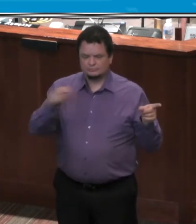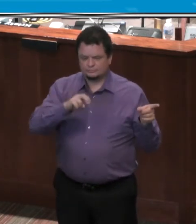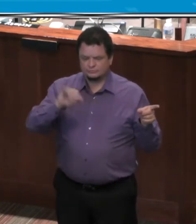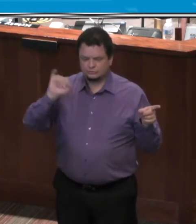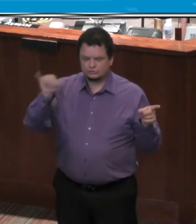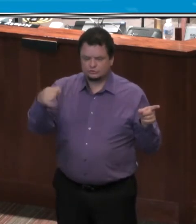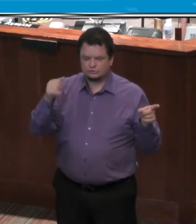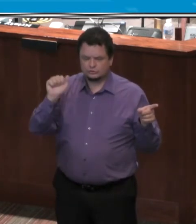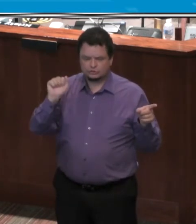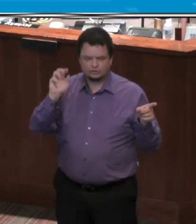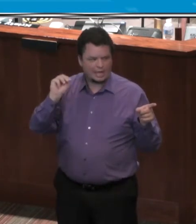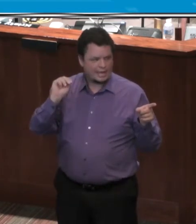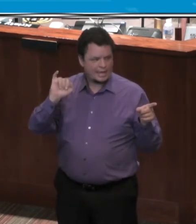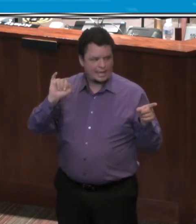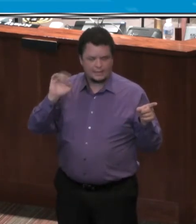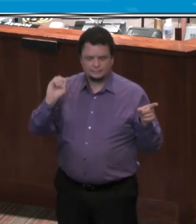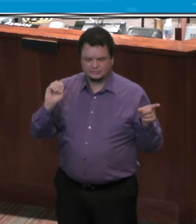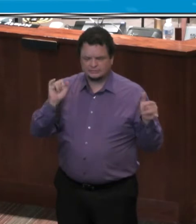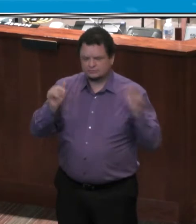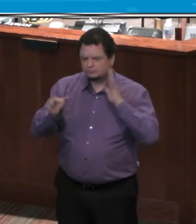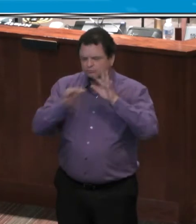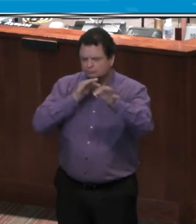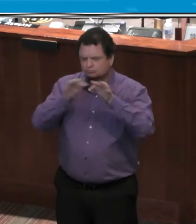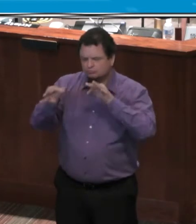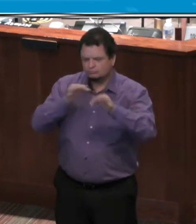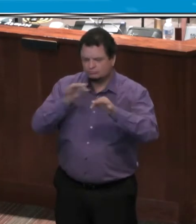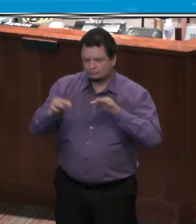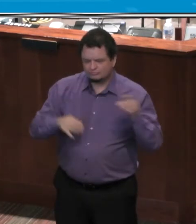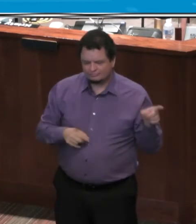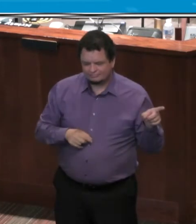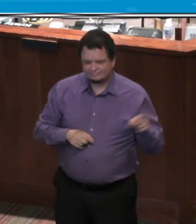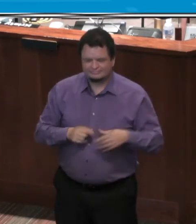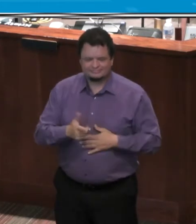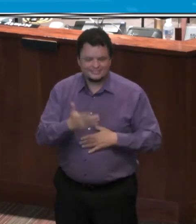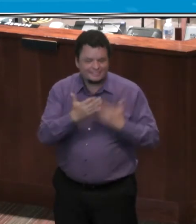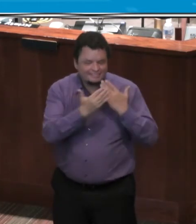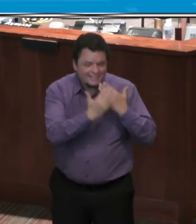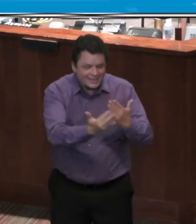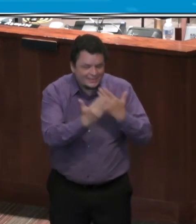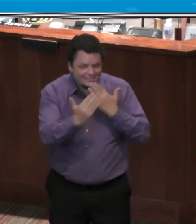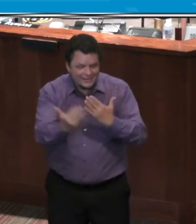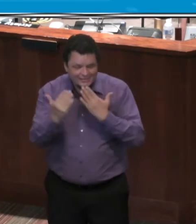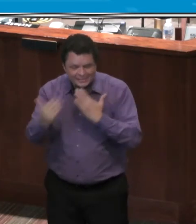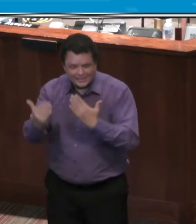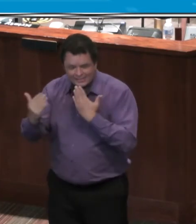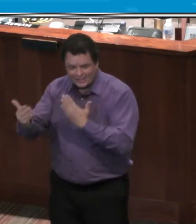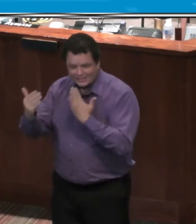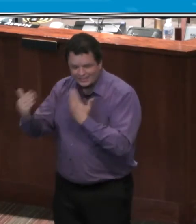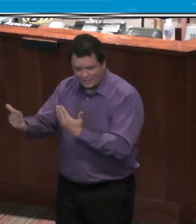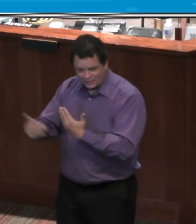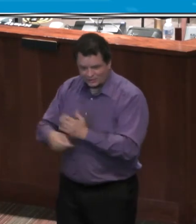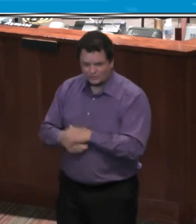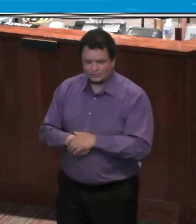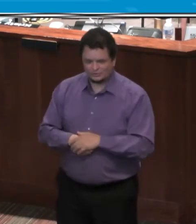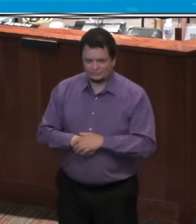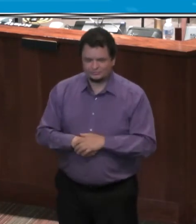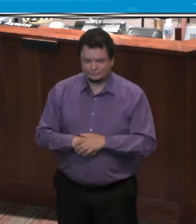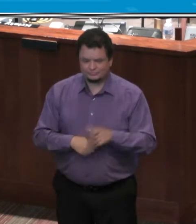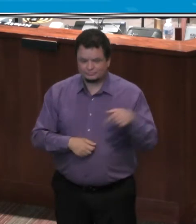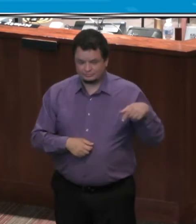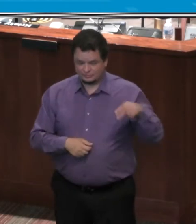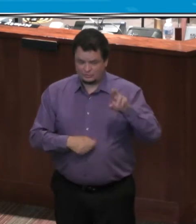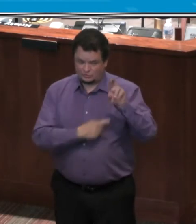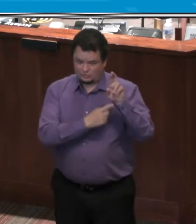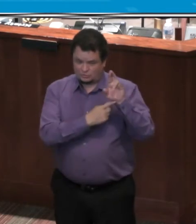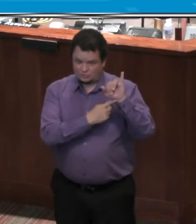Thank you, Kathy, and thank you everyone for having us today. So we knew and believed that the RISE Coalition has a really deep impact on the community, and you can